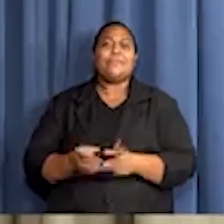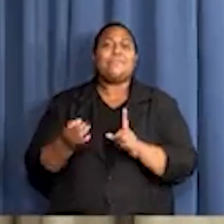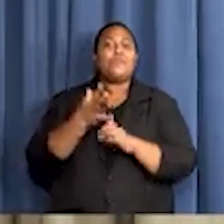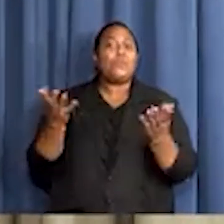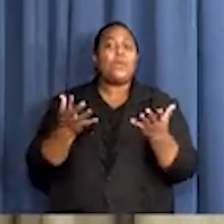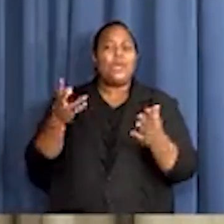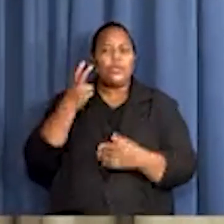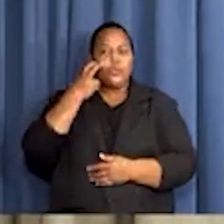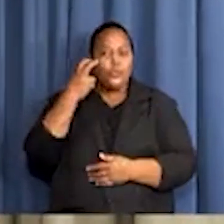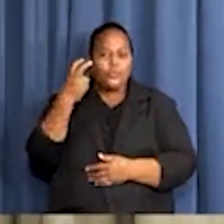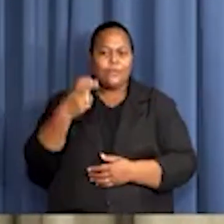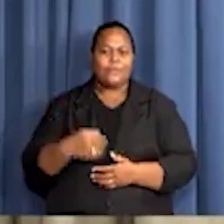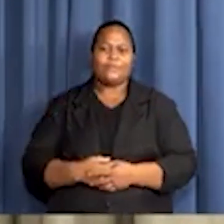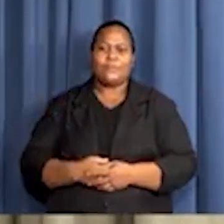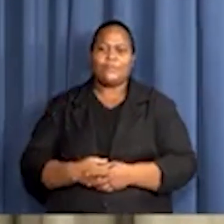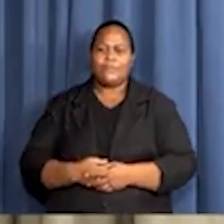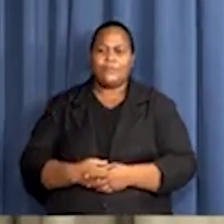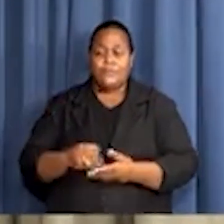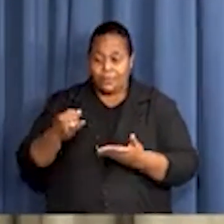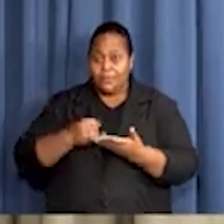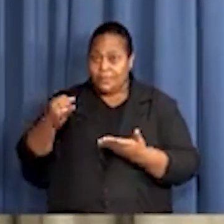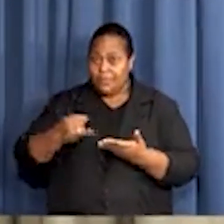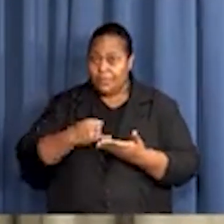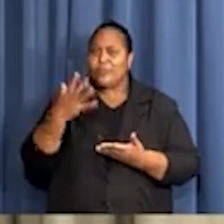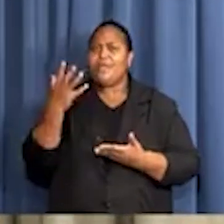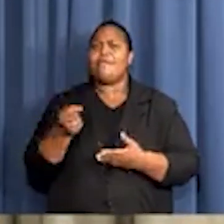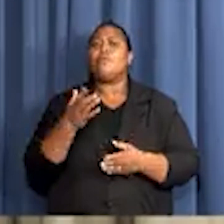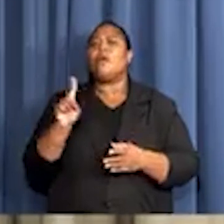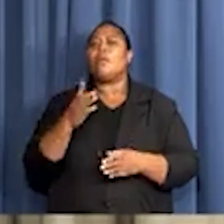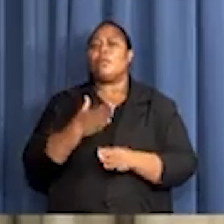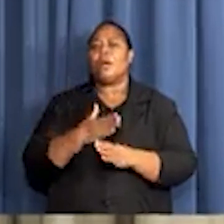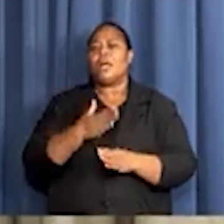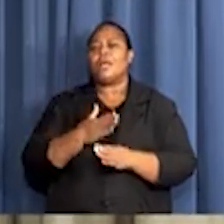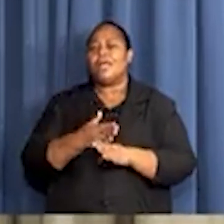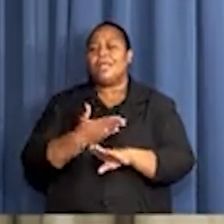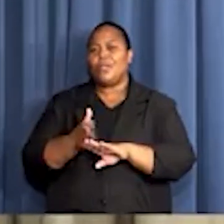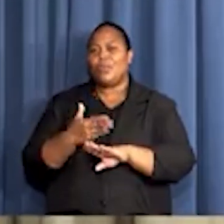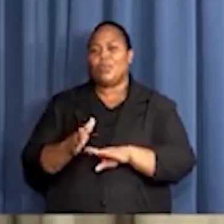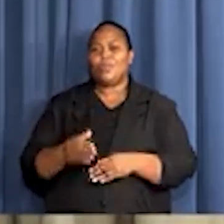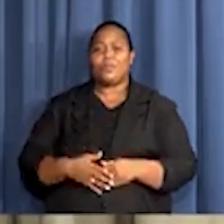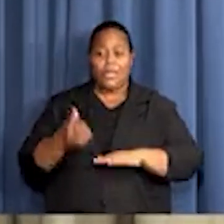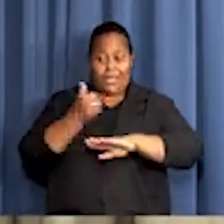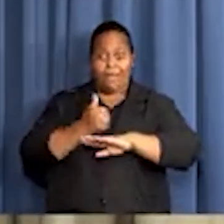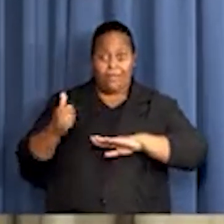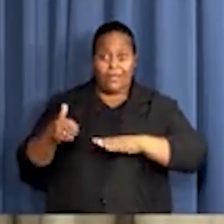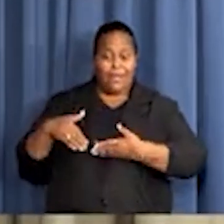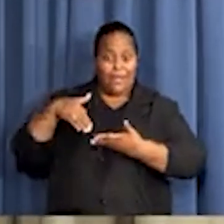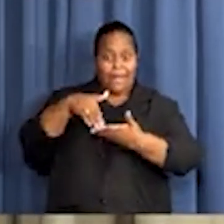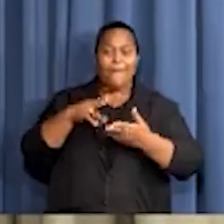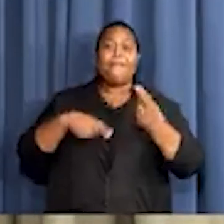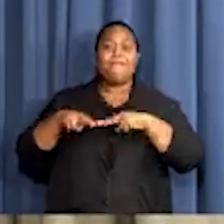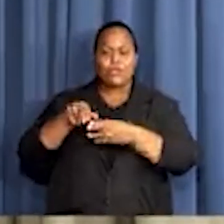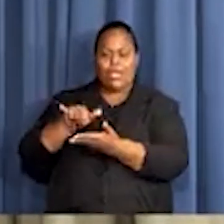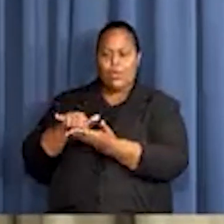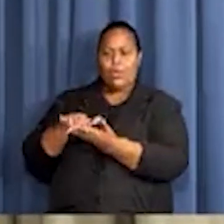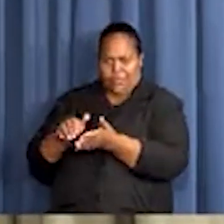With these investments will come jobs. After government intervention, Fiji Airways is prepared